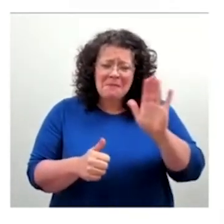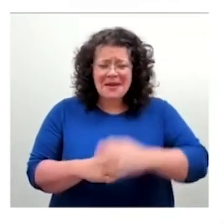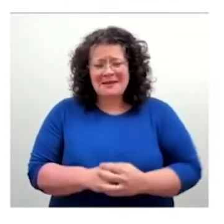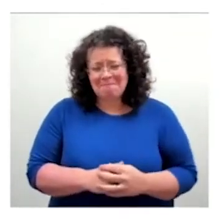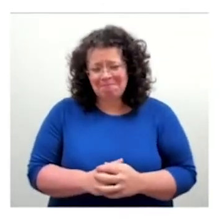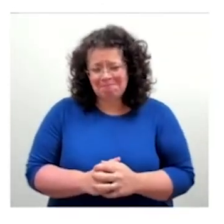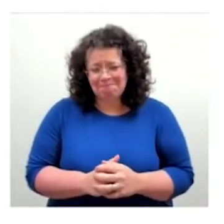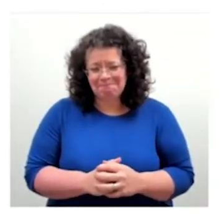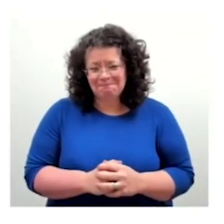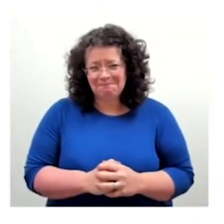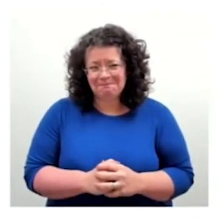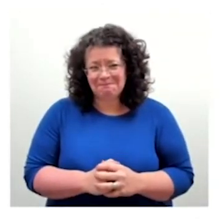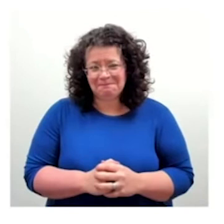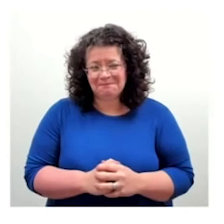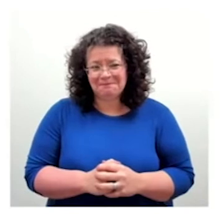Bye-bye.